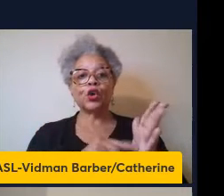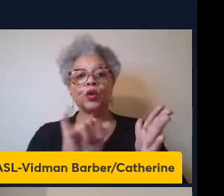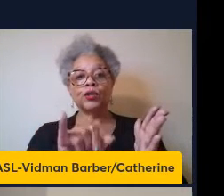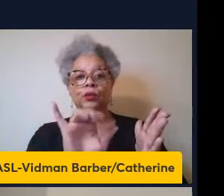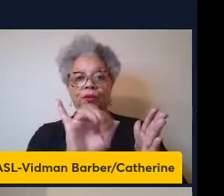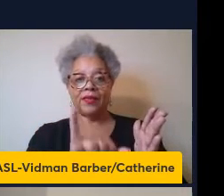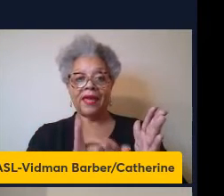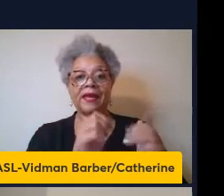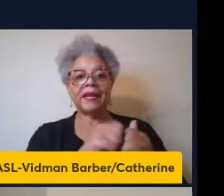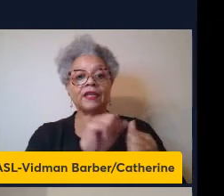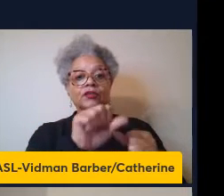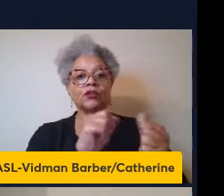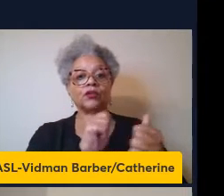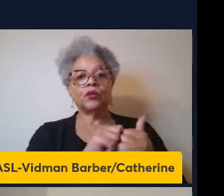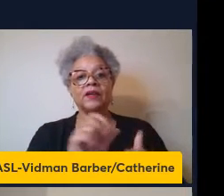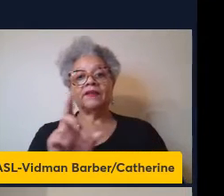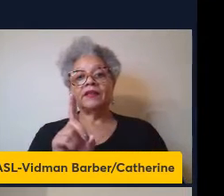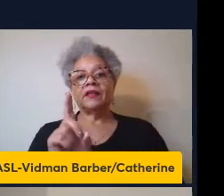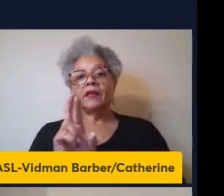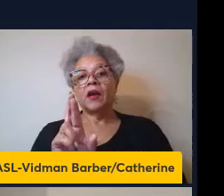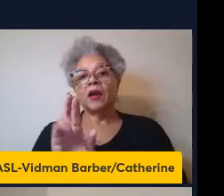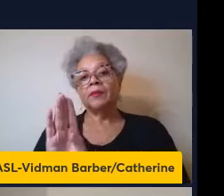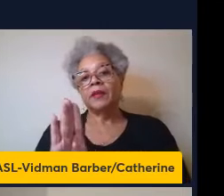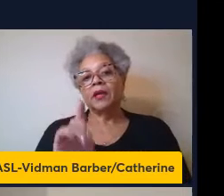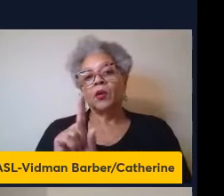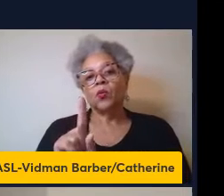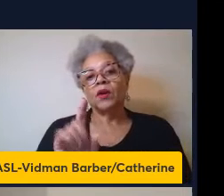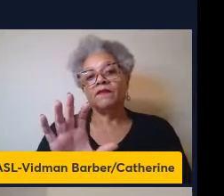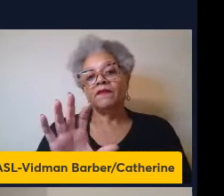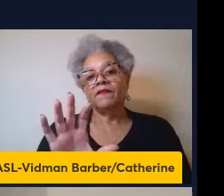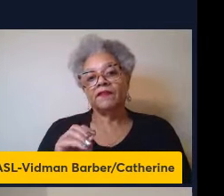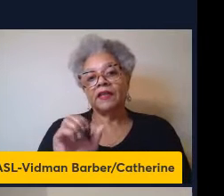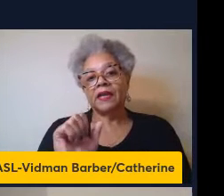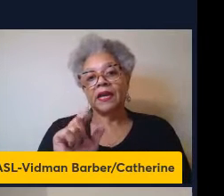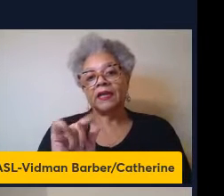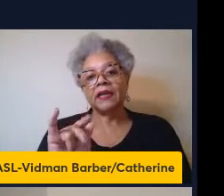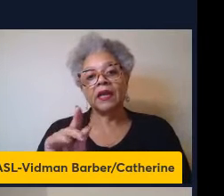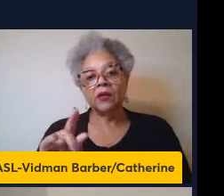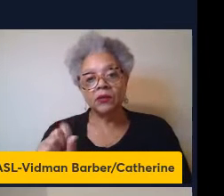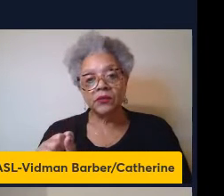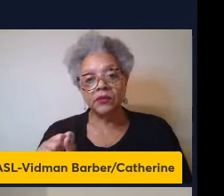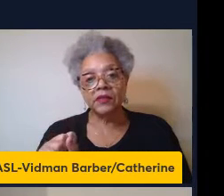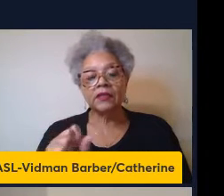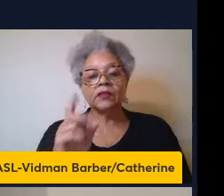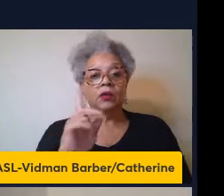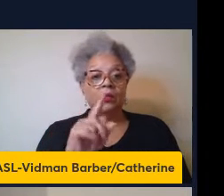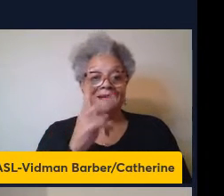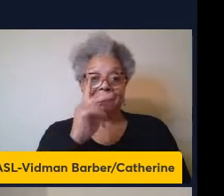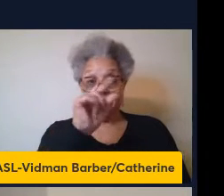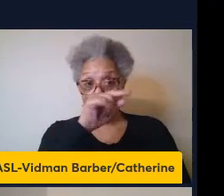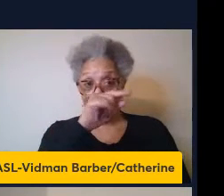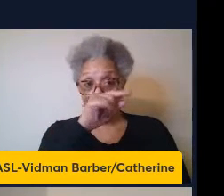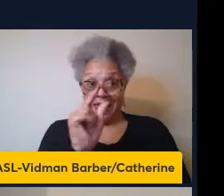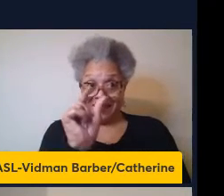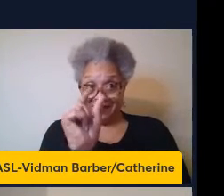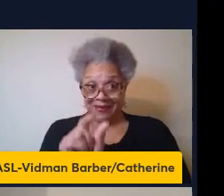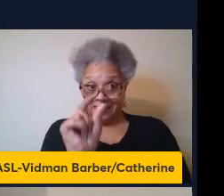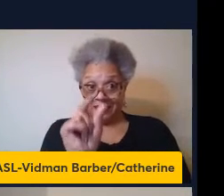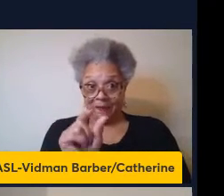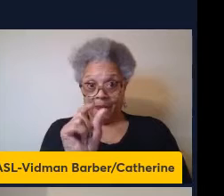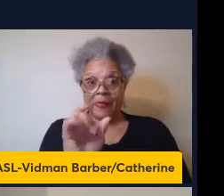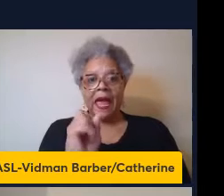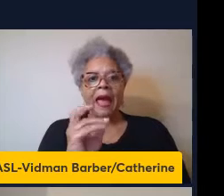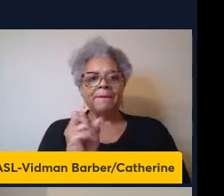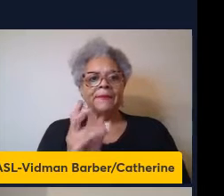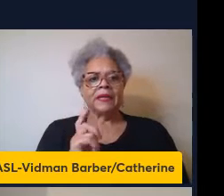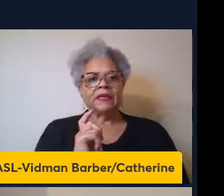with DRB115 alleles. So what you have here in black are the number of donors who have this particular